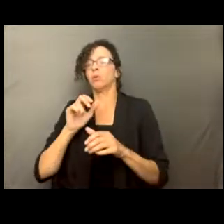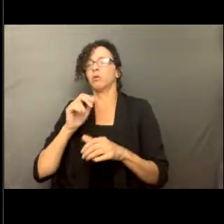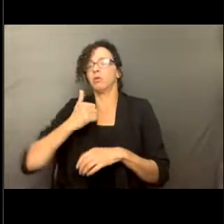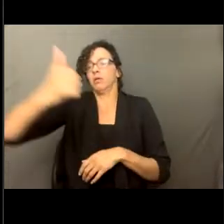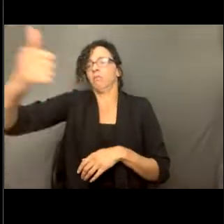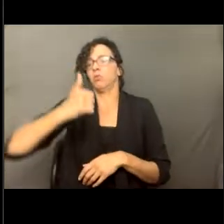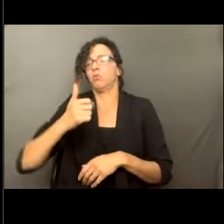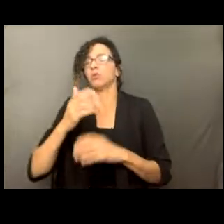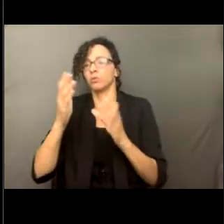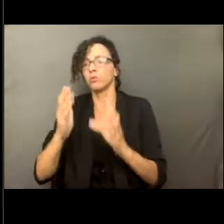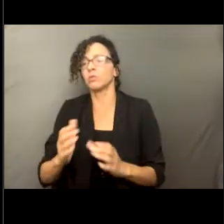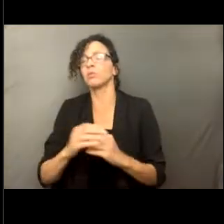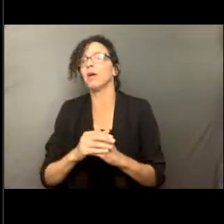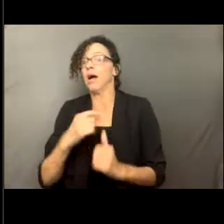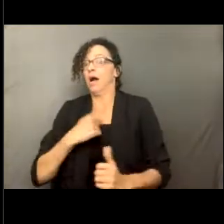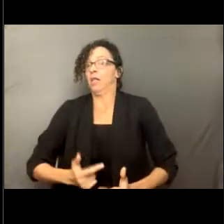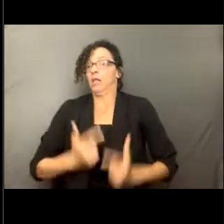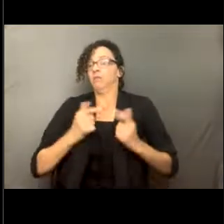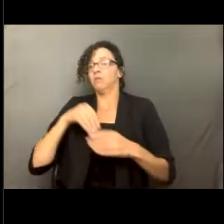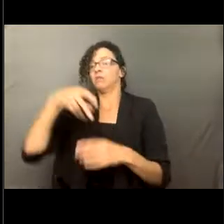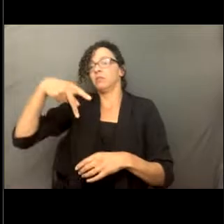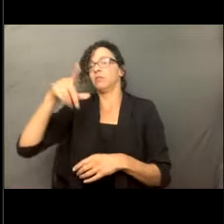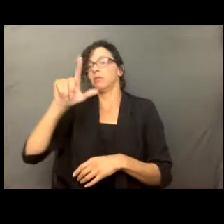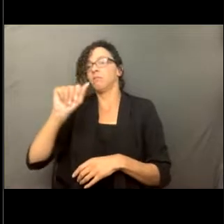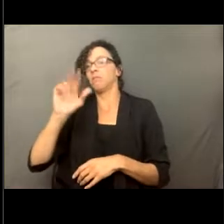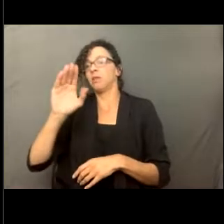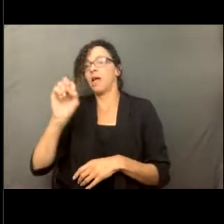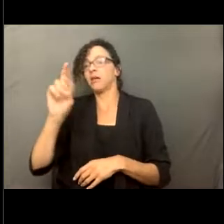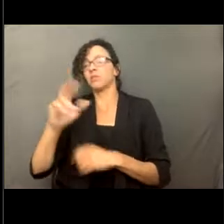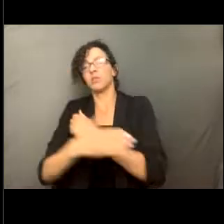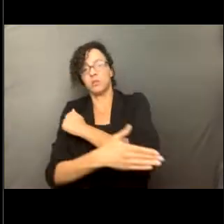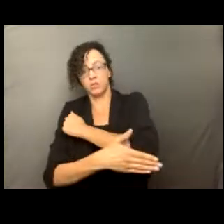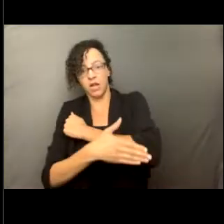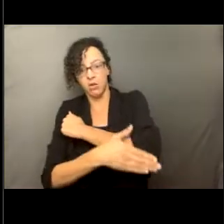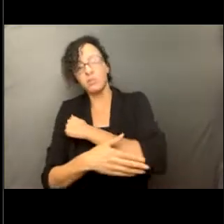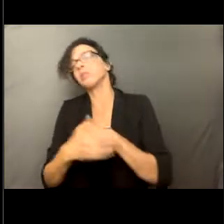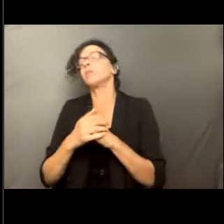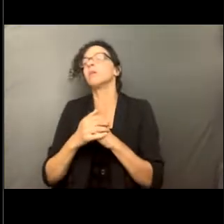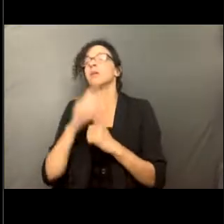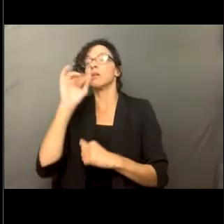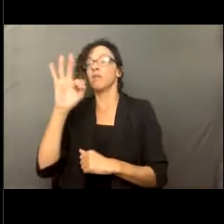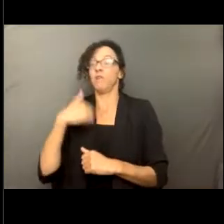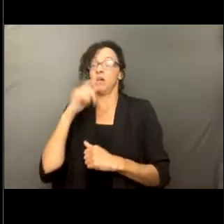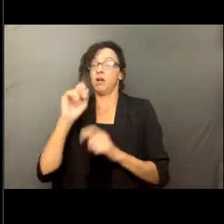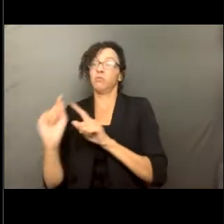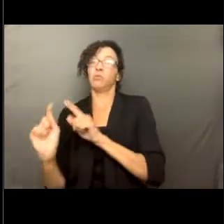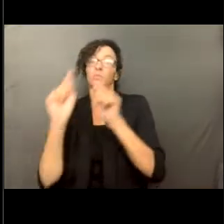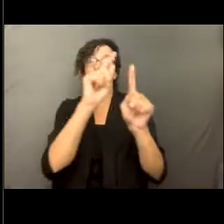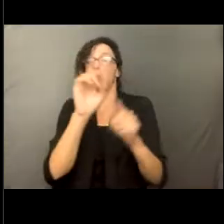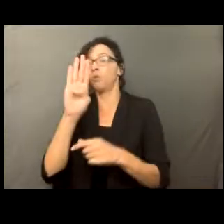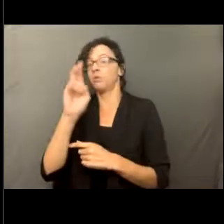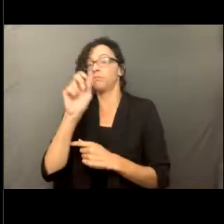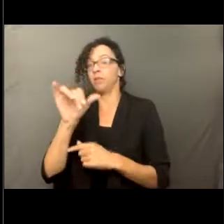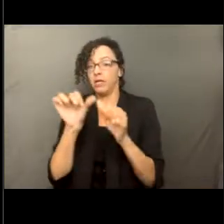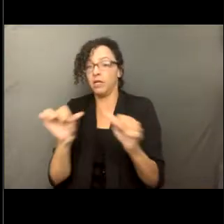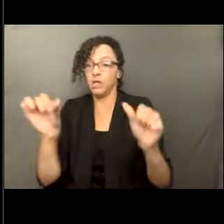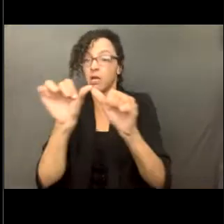Area, make sure I have a book on tape or a lot of phone calls to make. And my